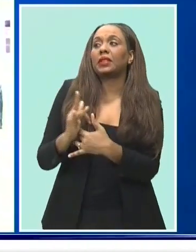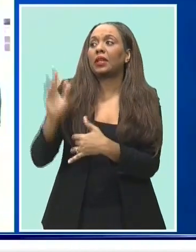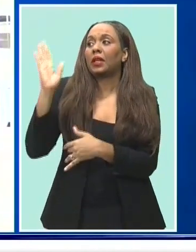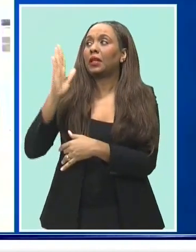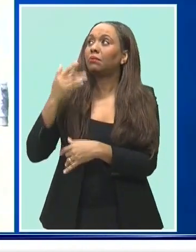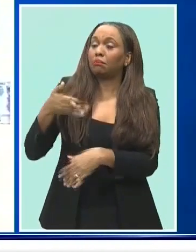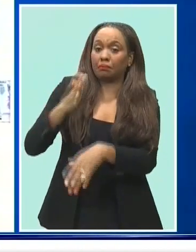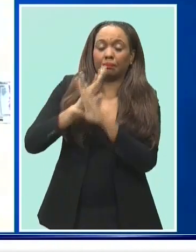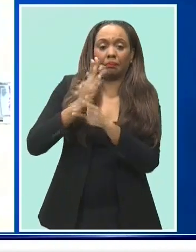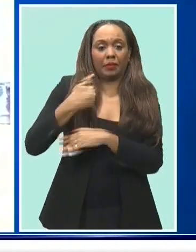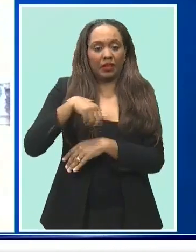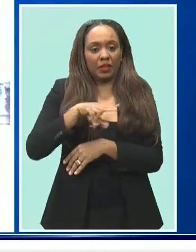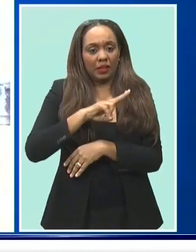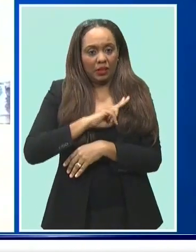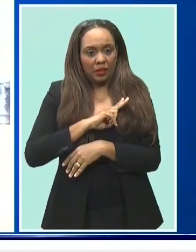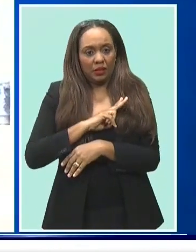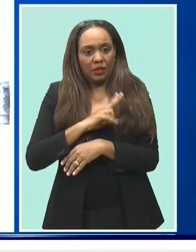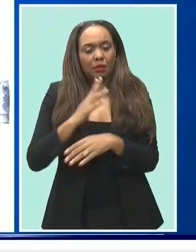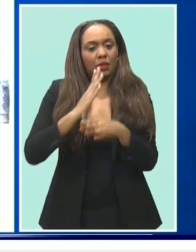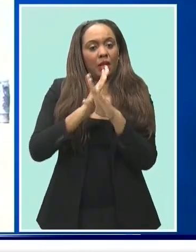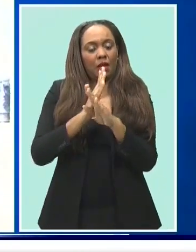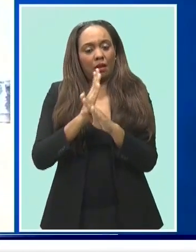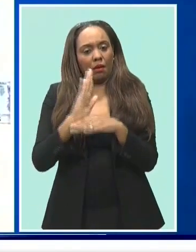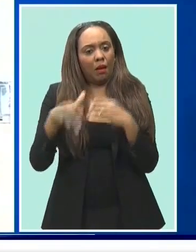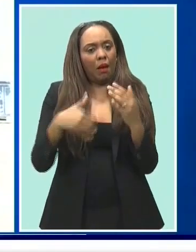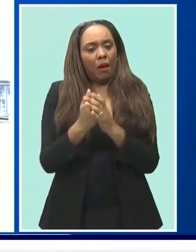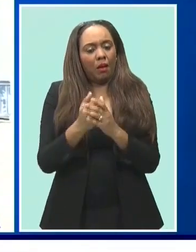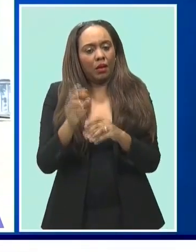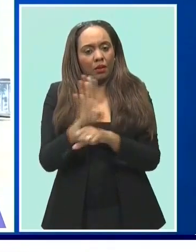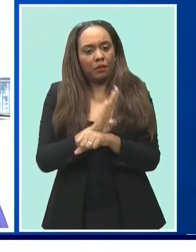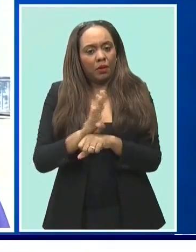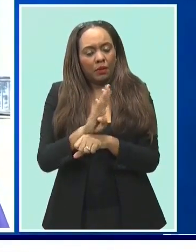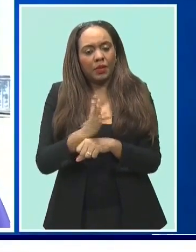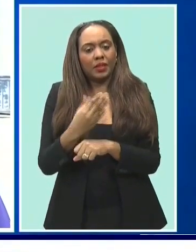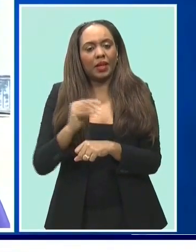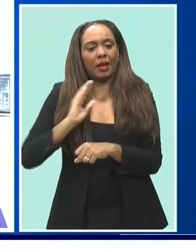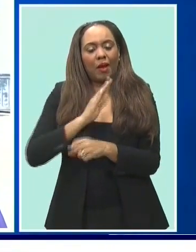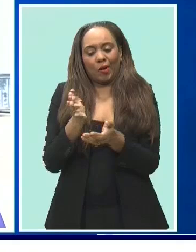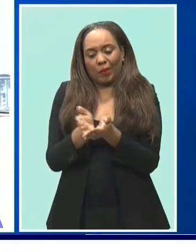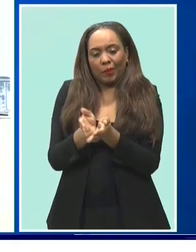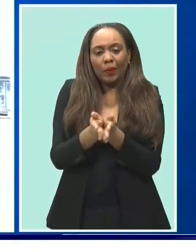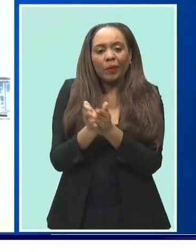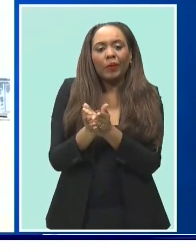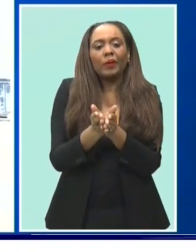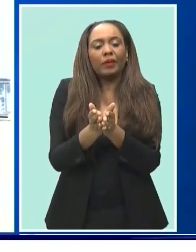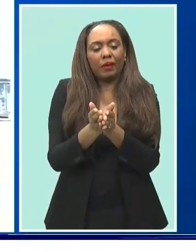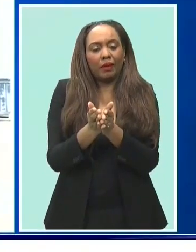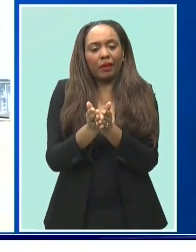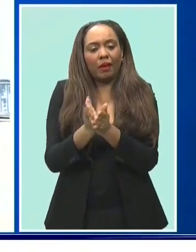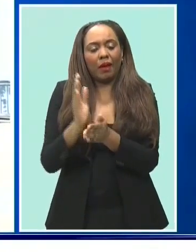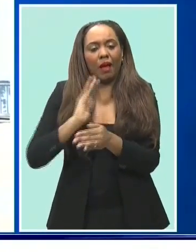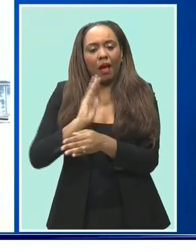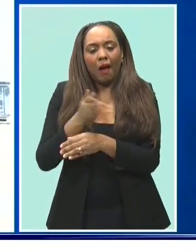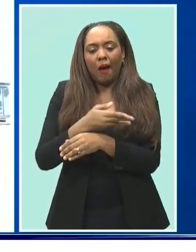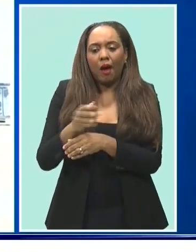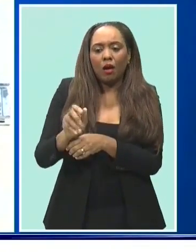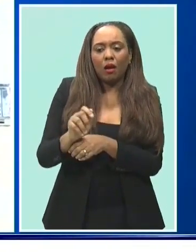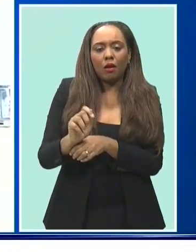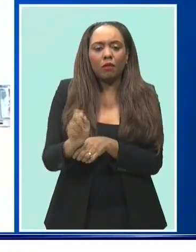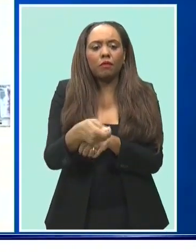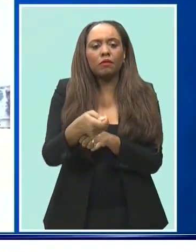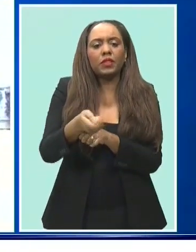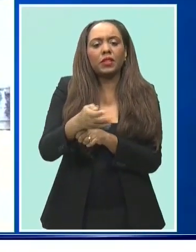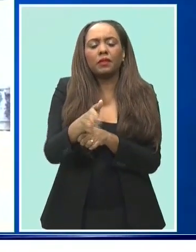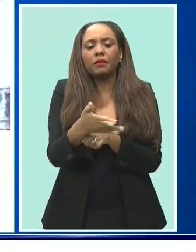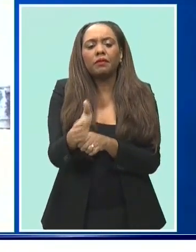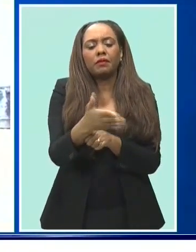of protection upon our boats and our fitness industry. He has been faithful